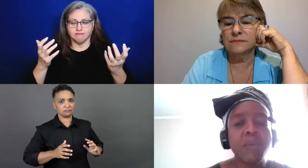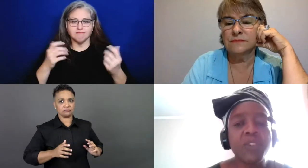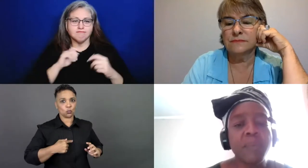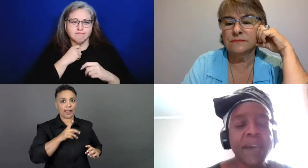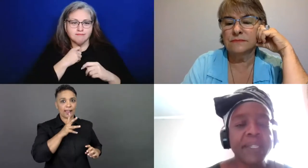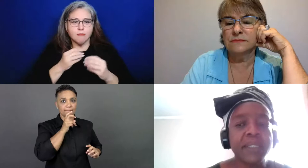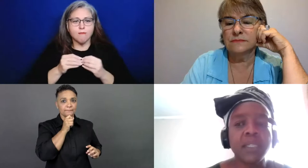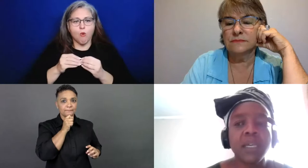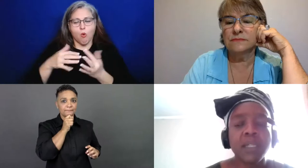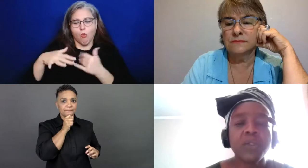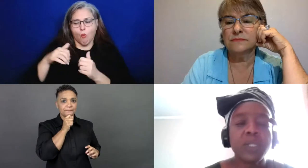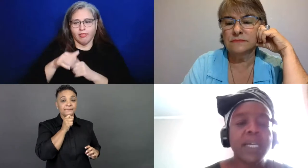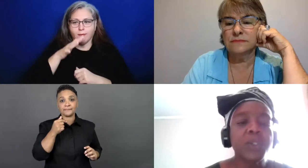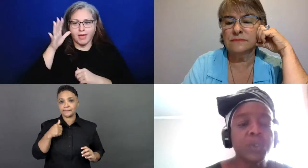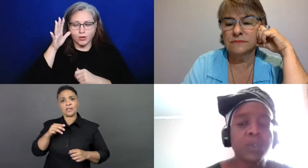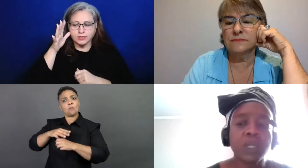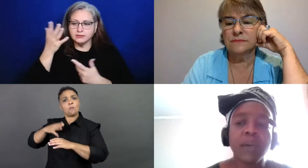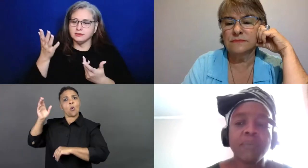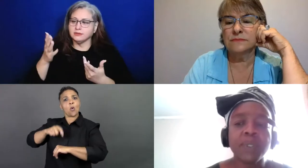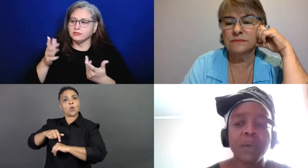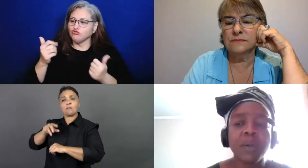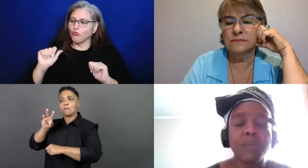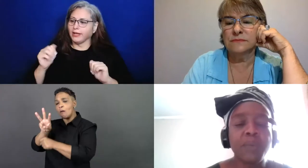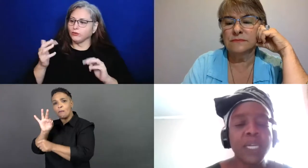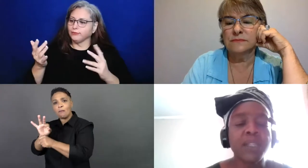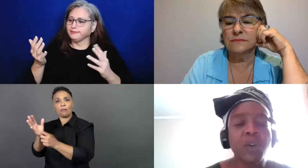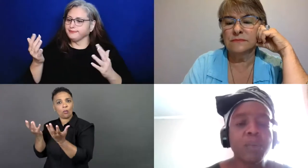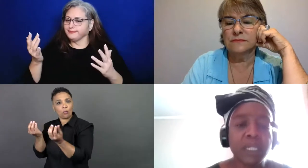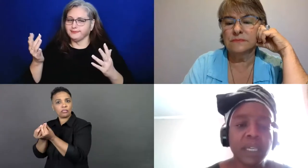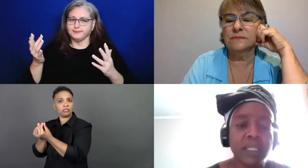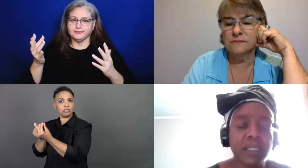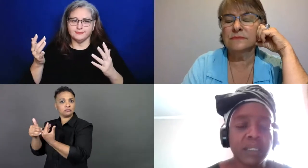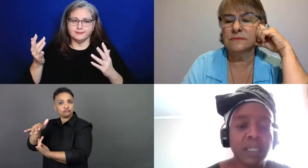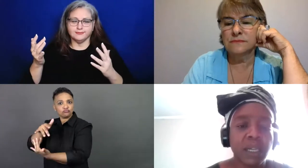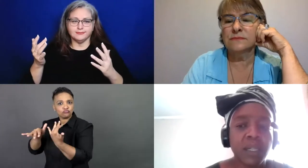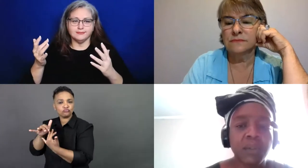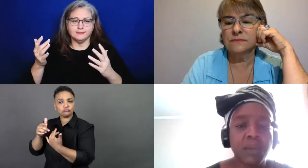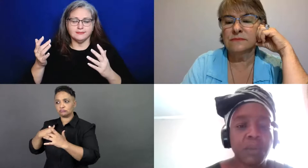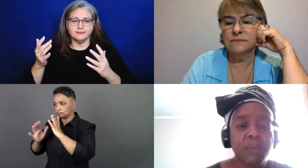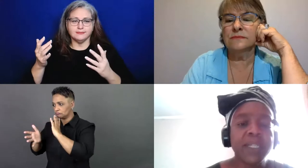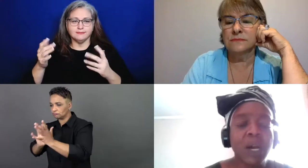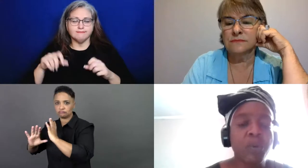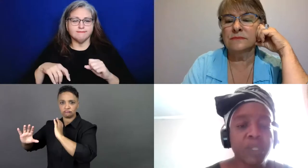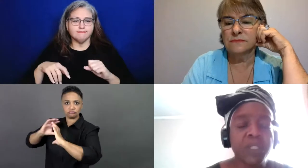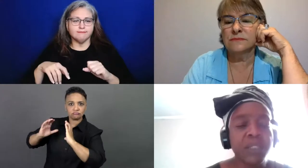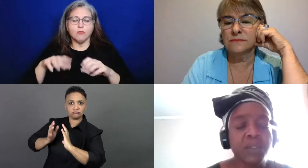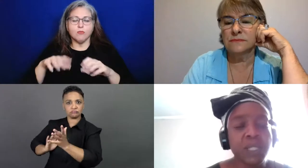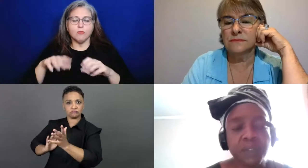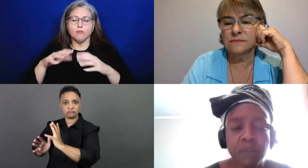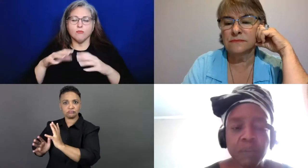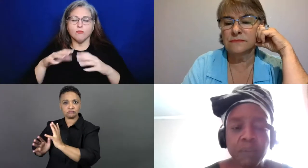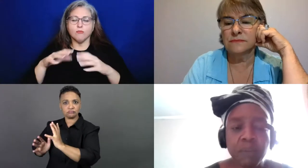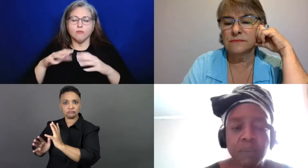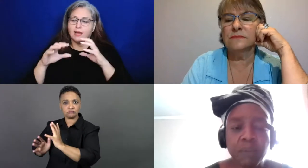Spending more time with the parents, you know, try to break the communication, you know, break down within, you